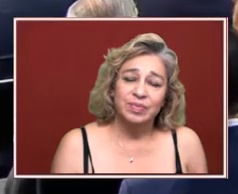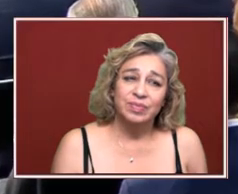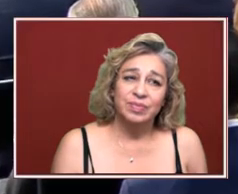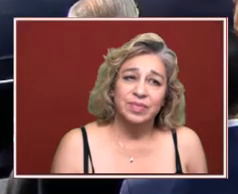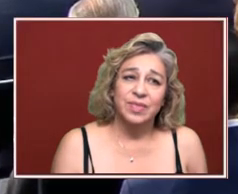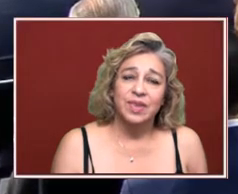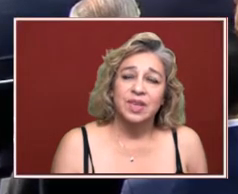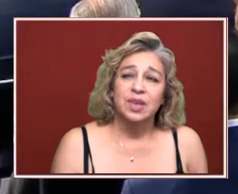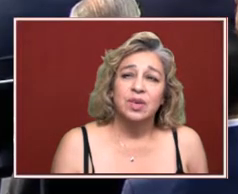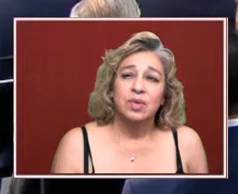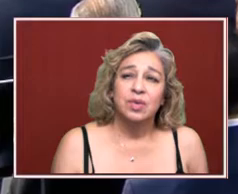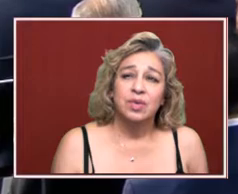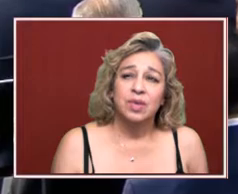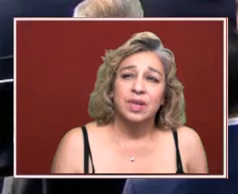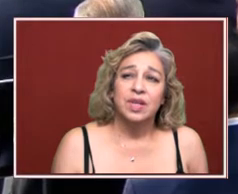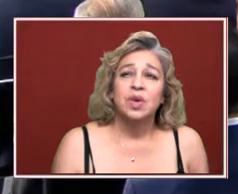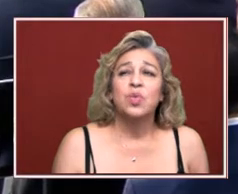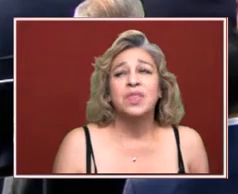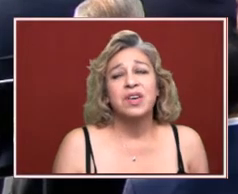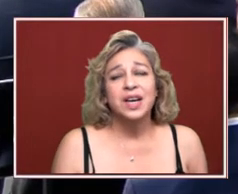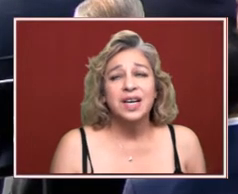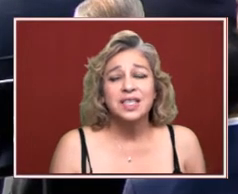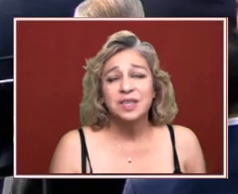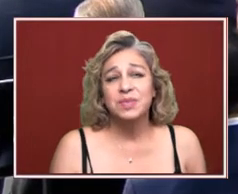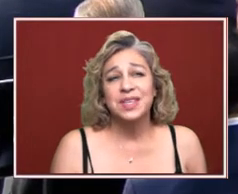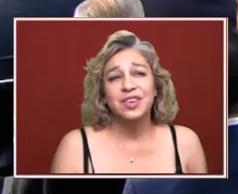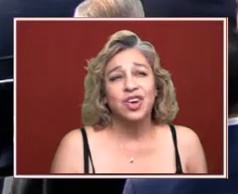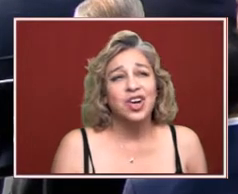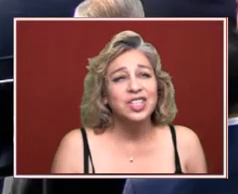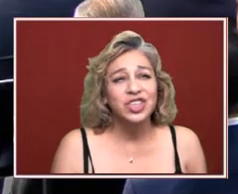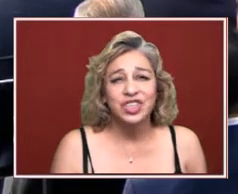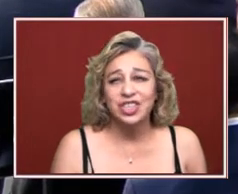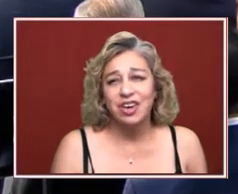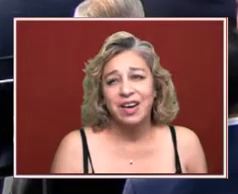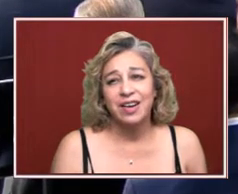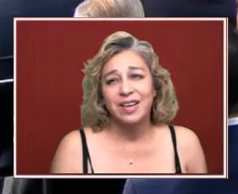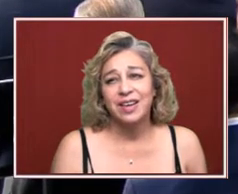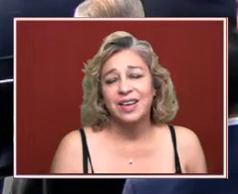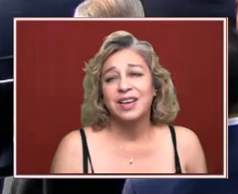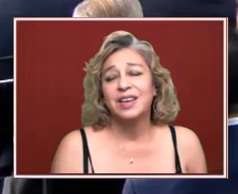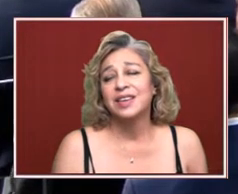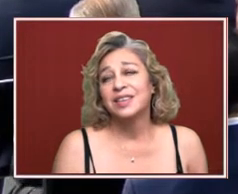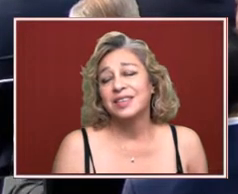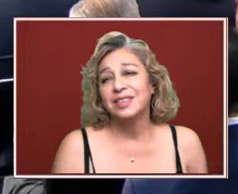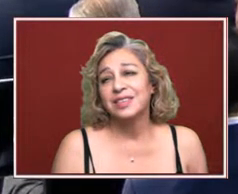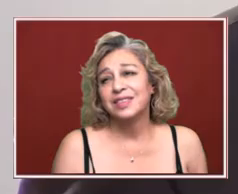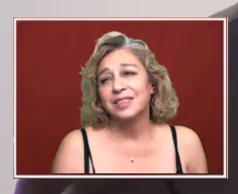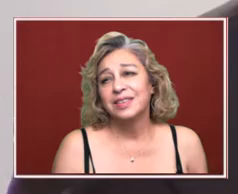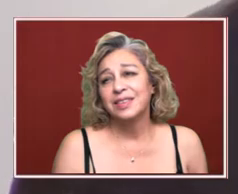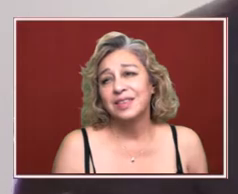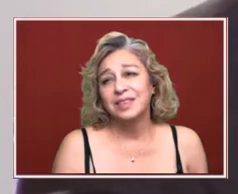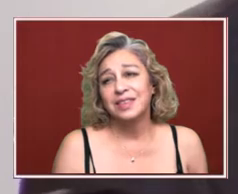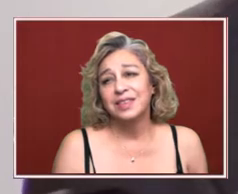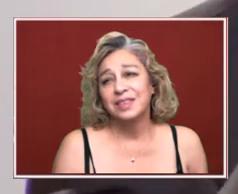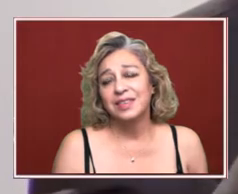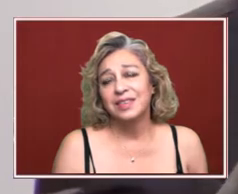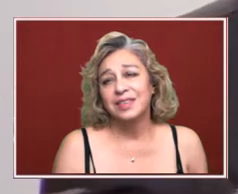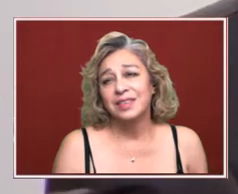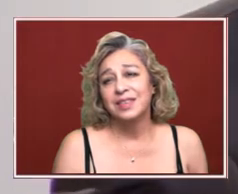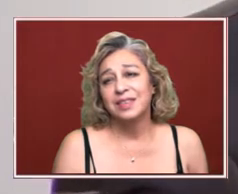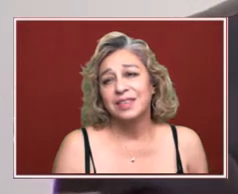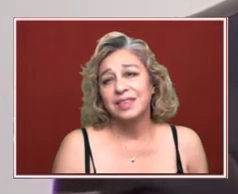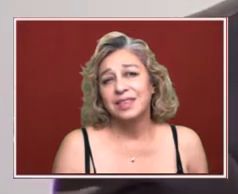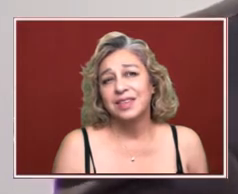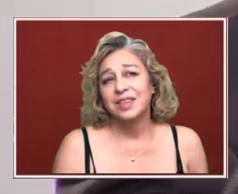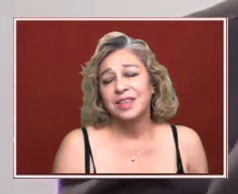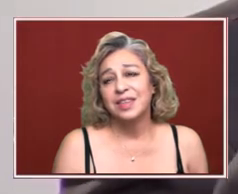sus costumbres, sus culturas. Where their customs and their cultures are. Por eso